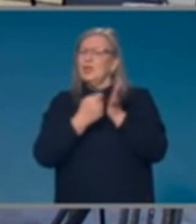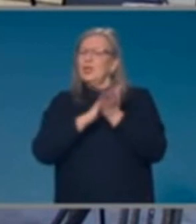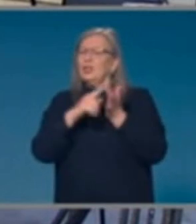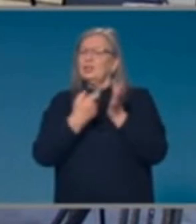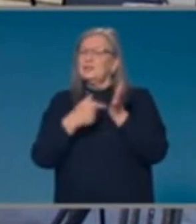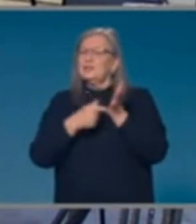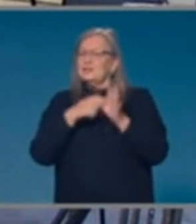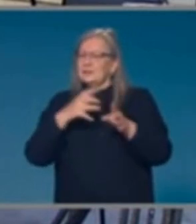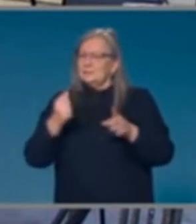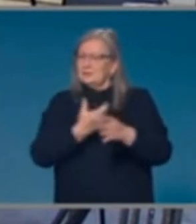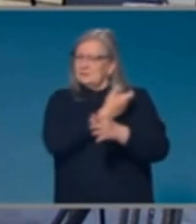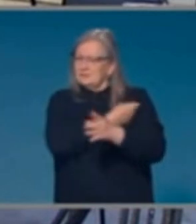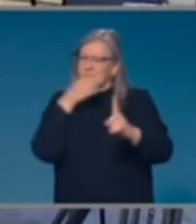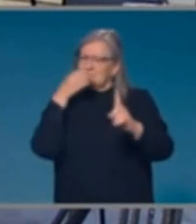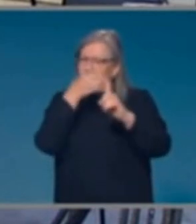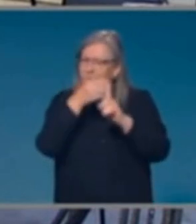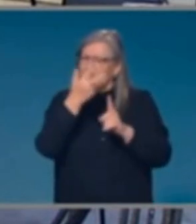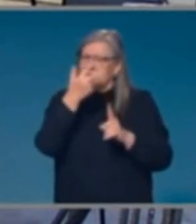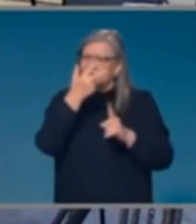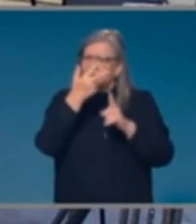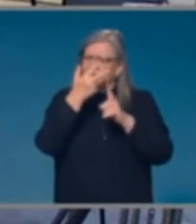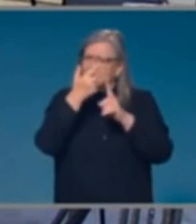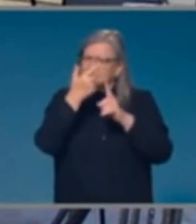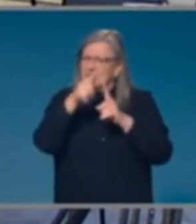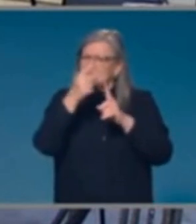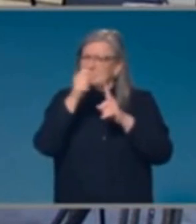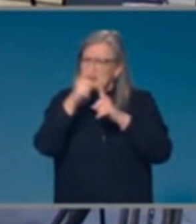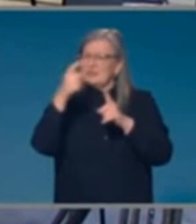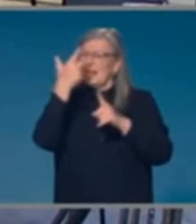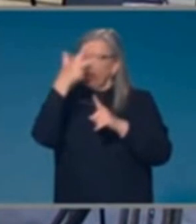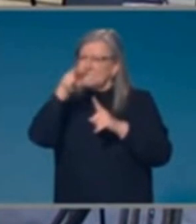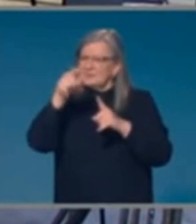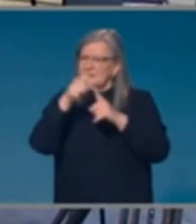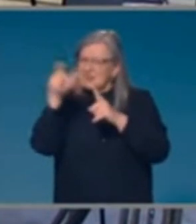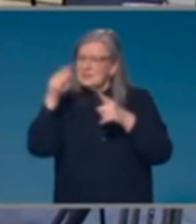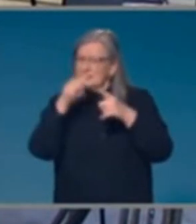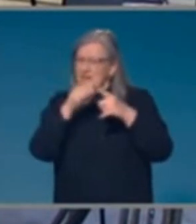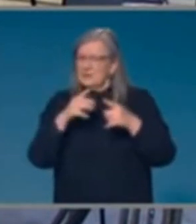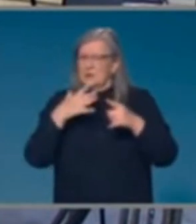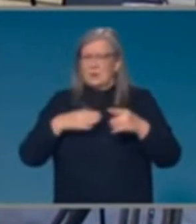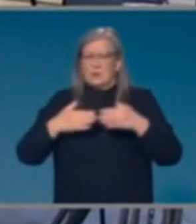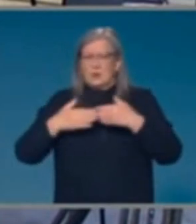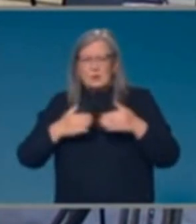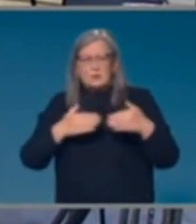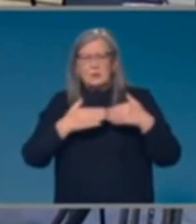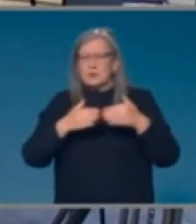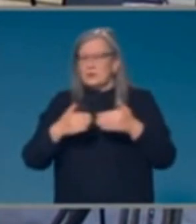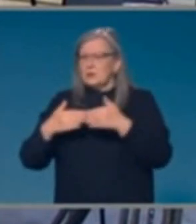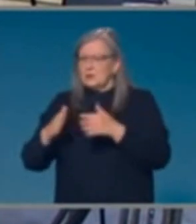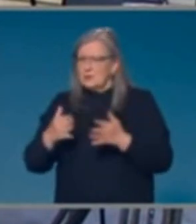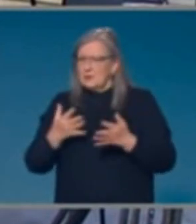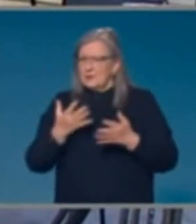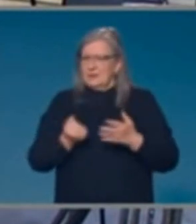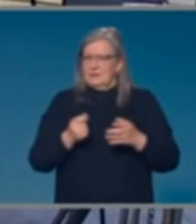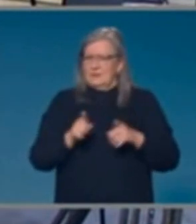70% and 80% for the gradual reopening of the country, there was something of a double trigger involved in that